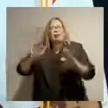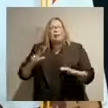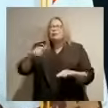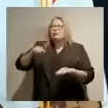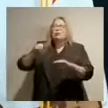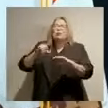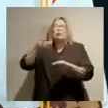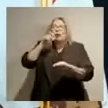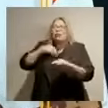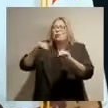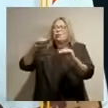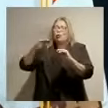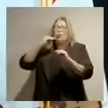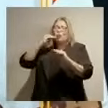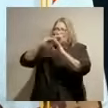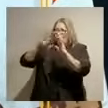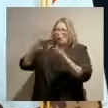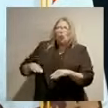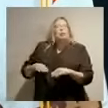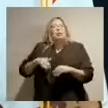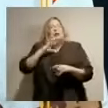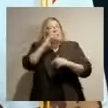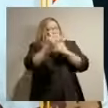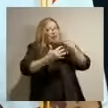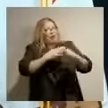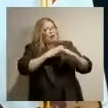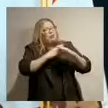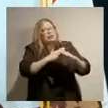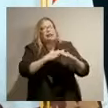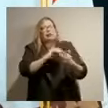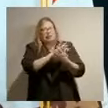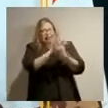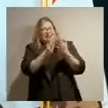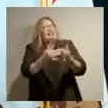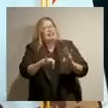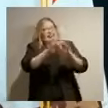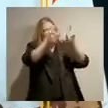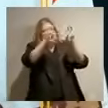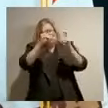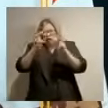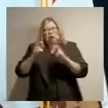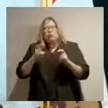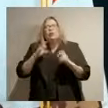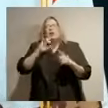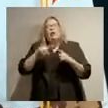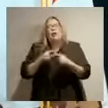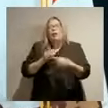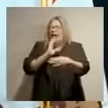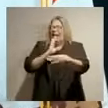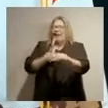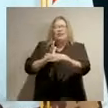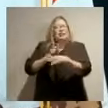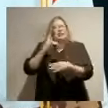fire protection, a lot of key issues. I know you mentioned the HAP funding in this, but just in the sense of the average Californian, a lot of numbers here, a lot of different